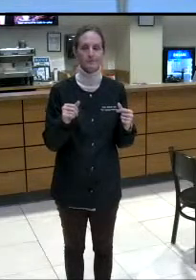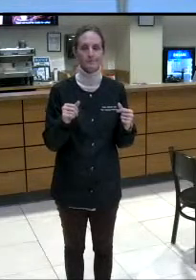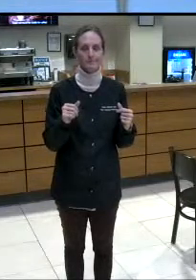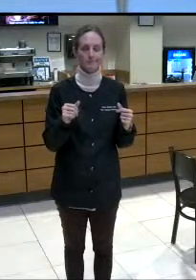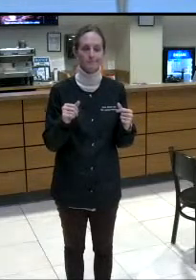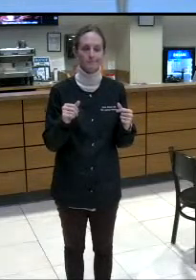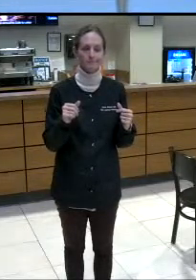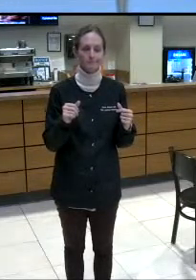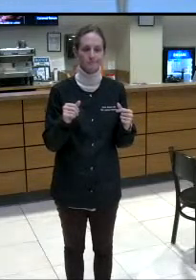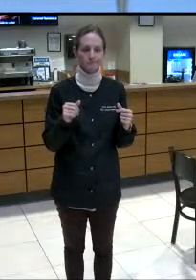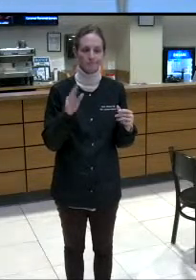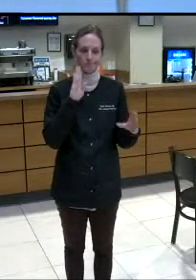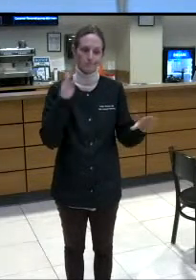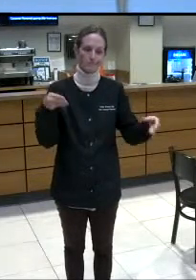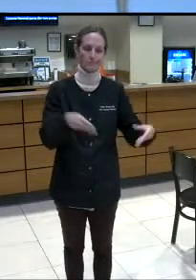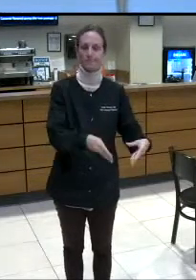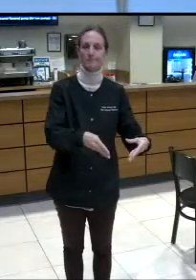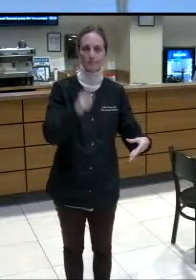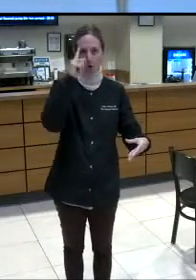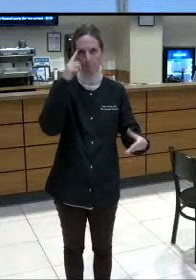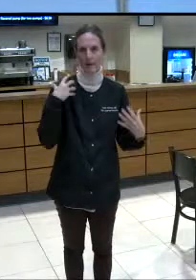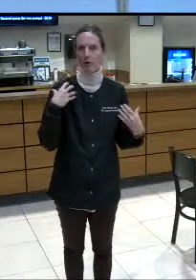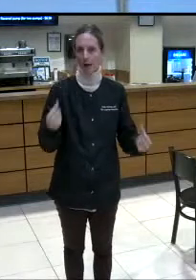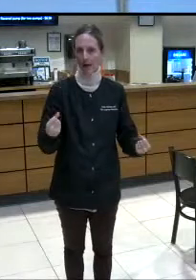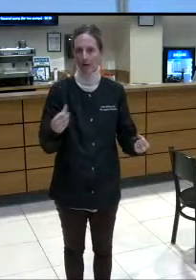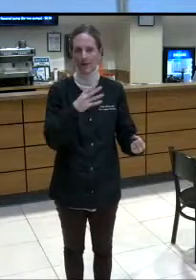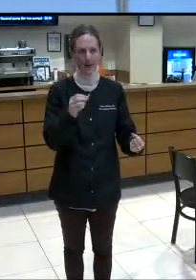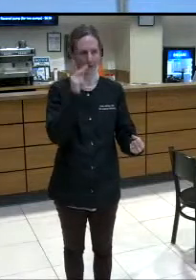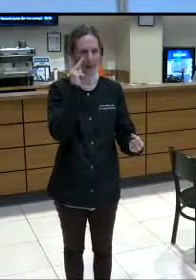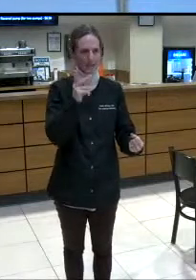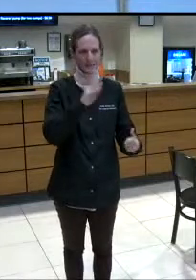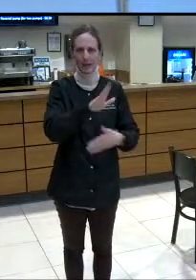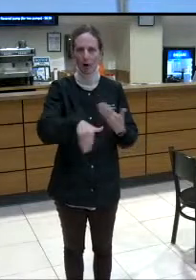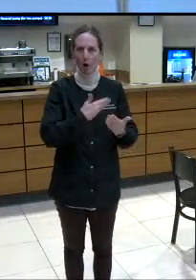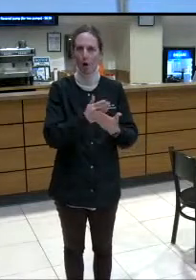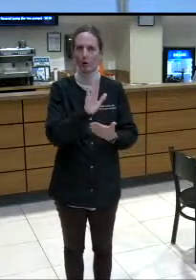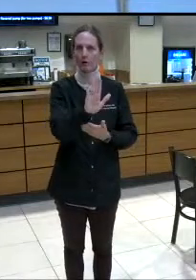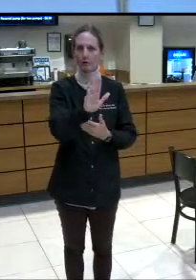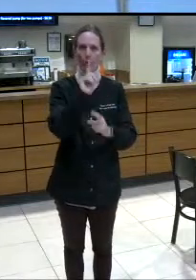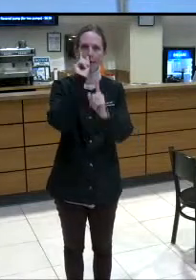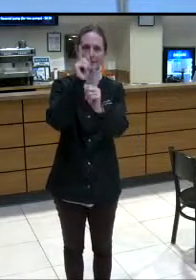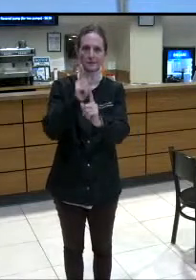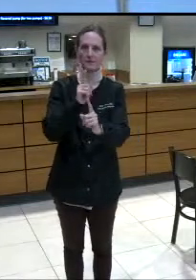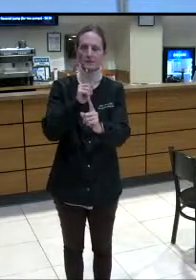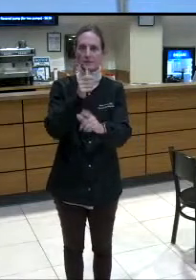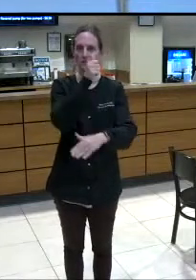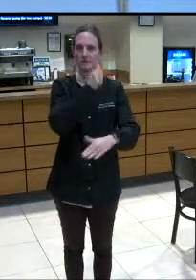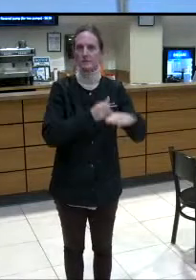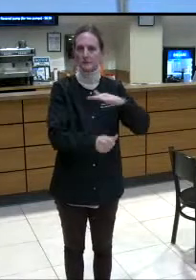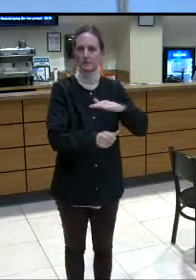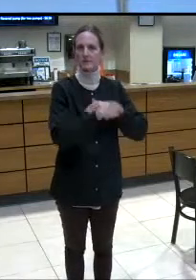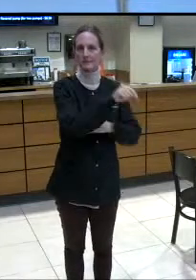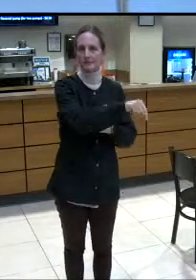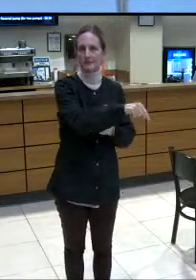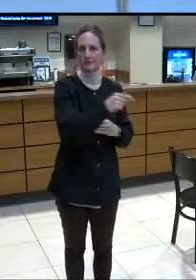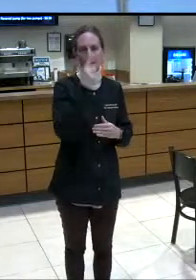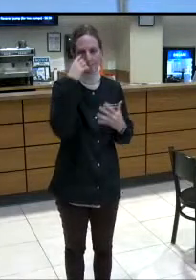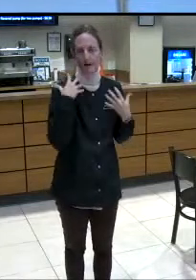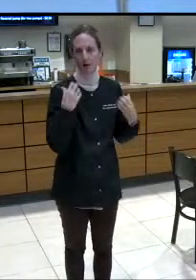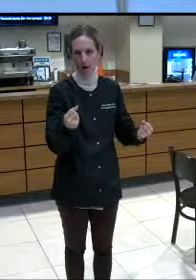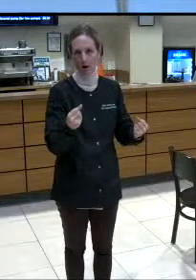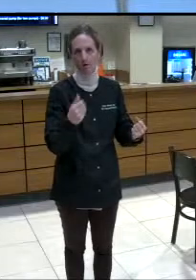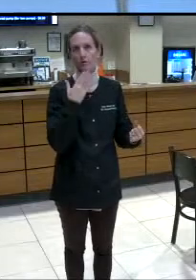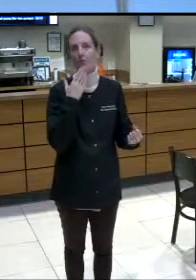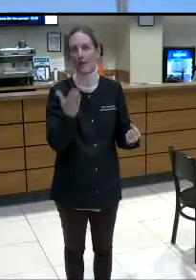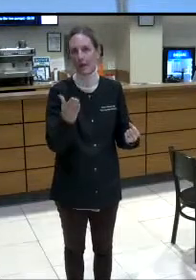generally mental health. I sort of see all of those as falling under that umbrella. And I'm very appreciative to see that because I do think that